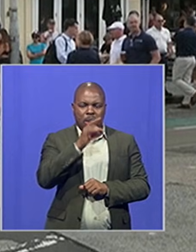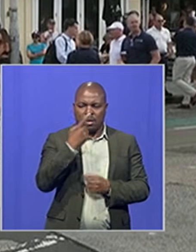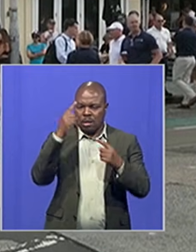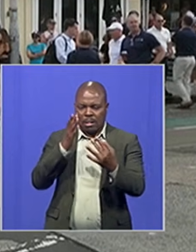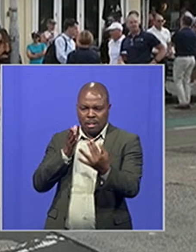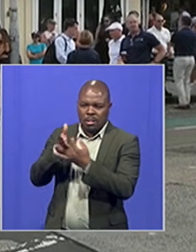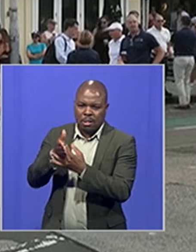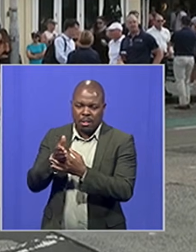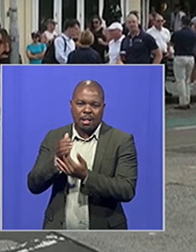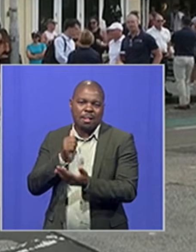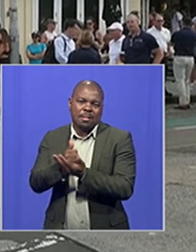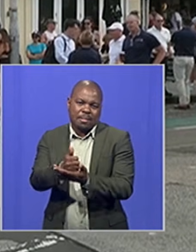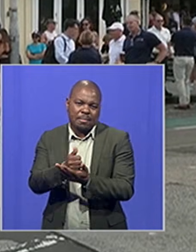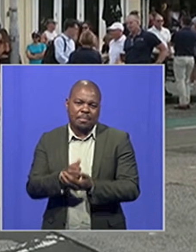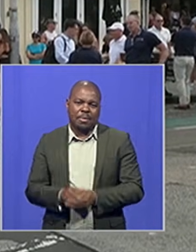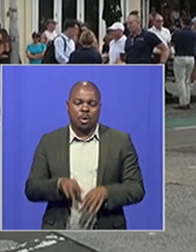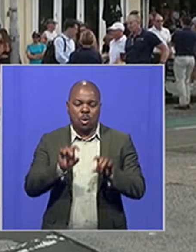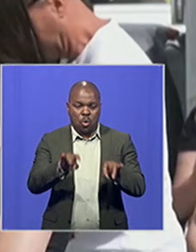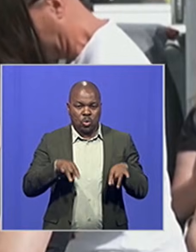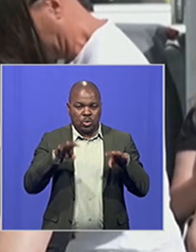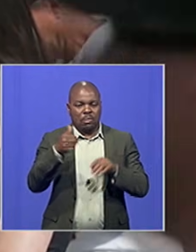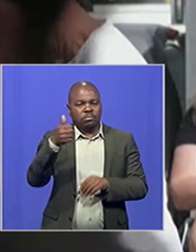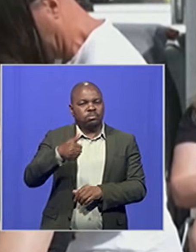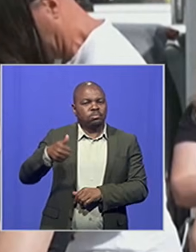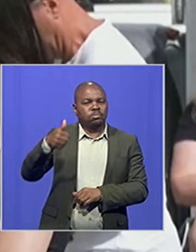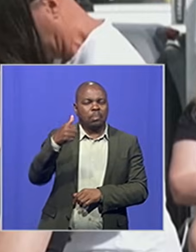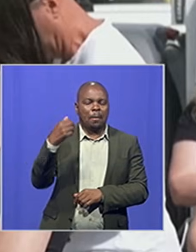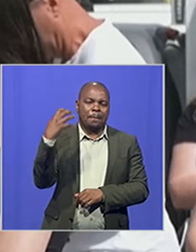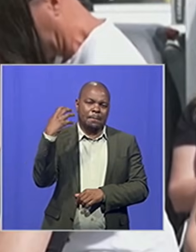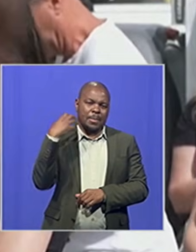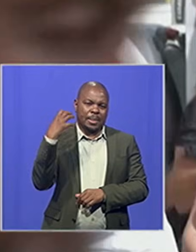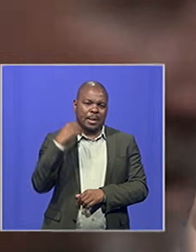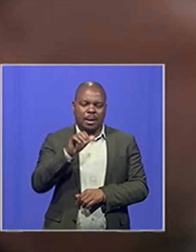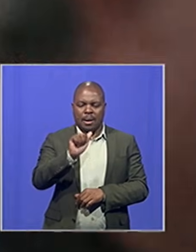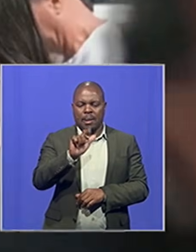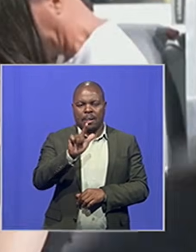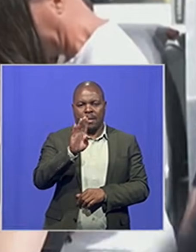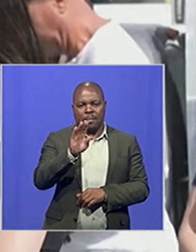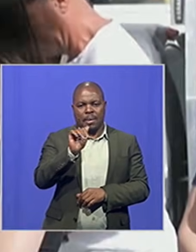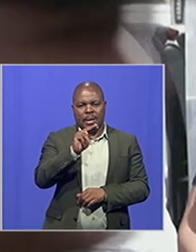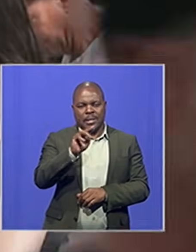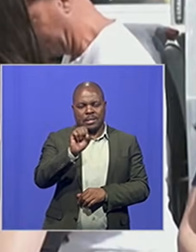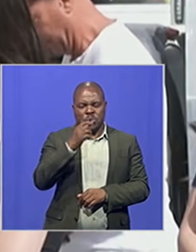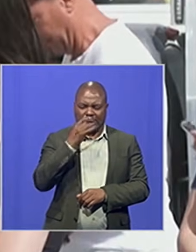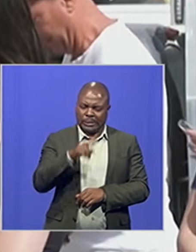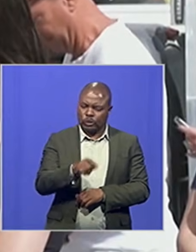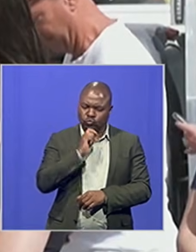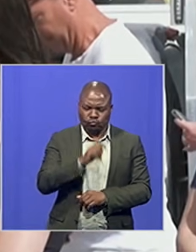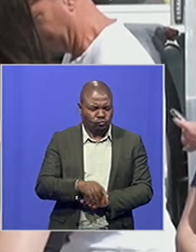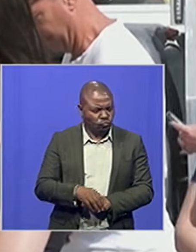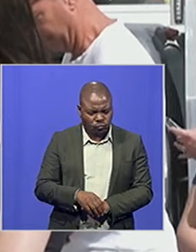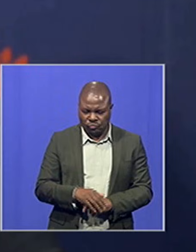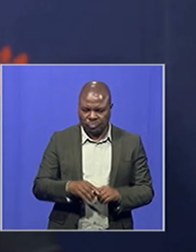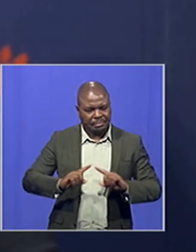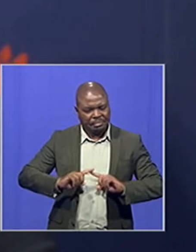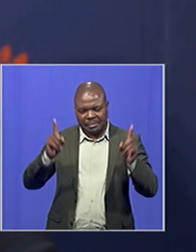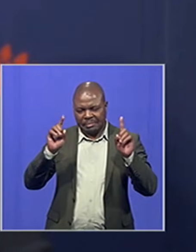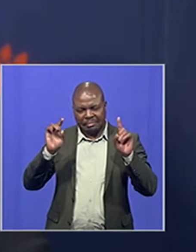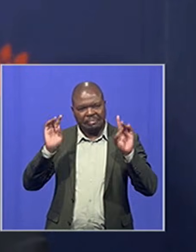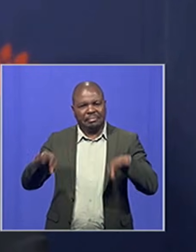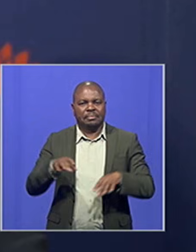tsereganya. Tonakgolo ya kwa Australia Anthony Albanese o nyaditse tlhaselo e. What we saw yesterday was an act of